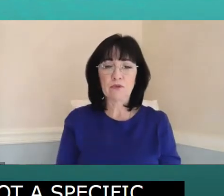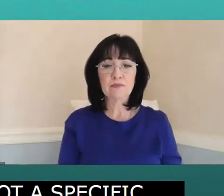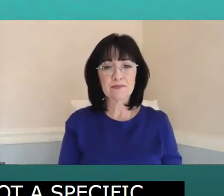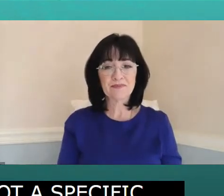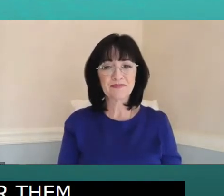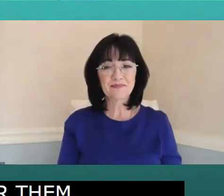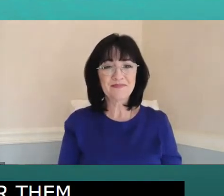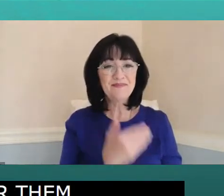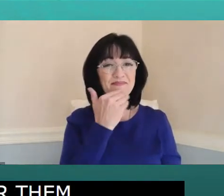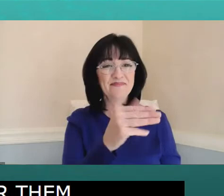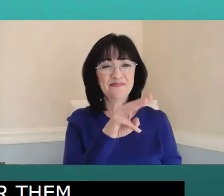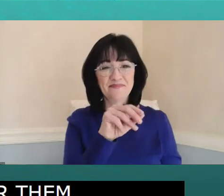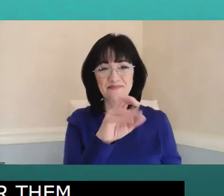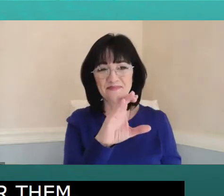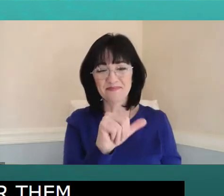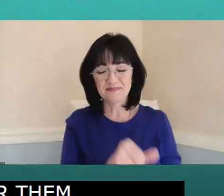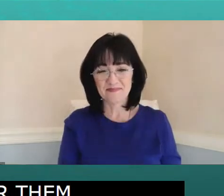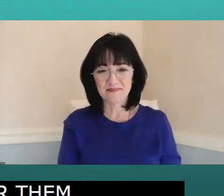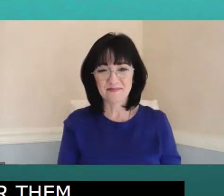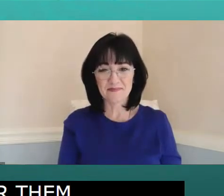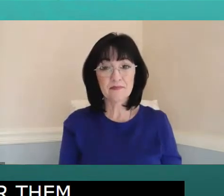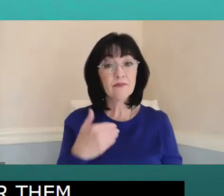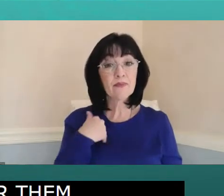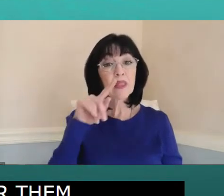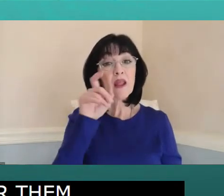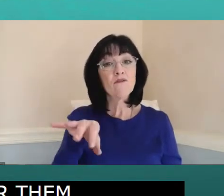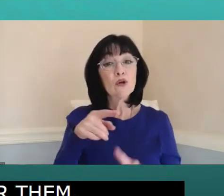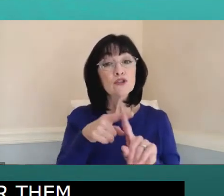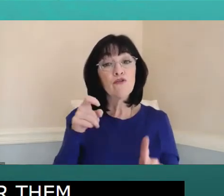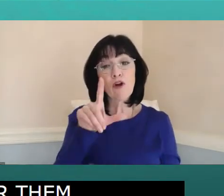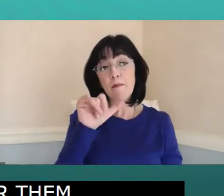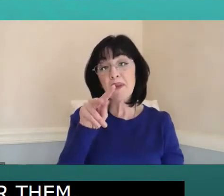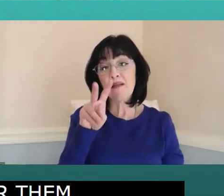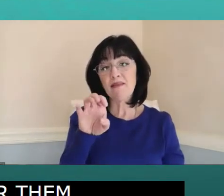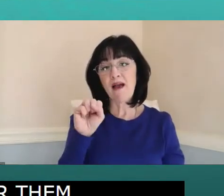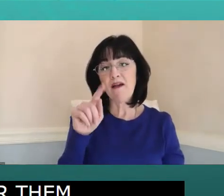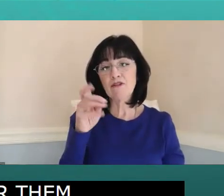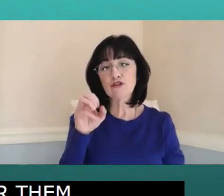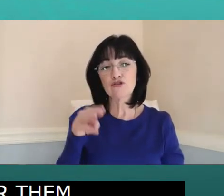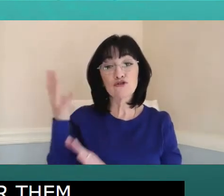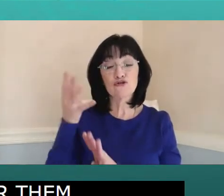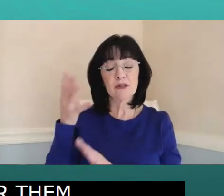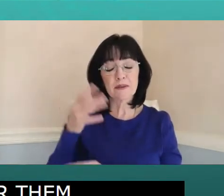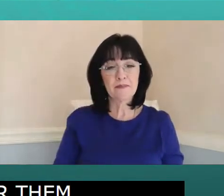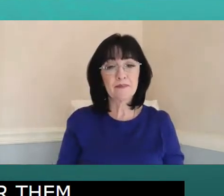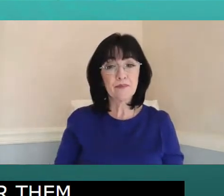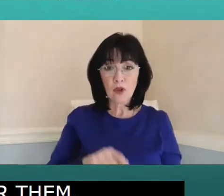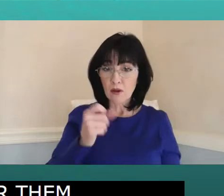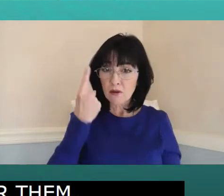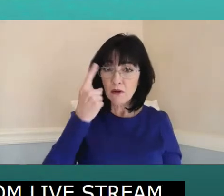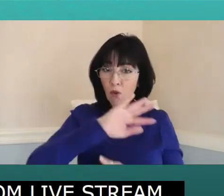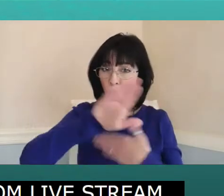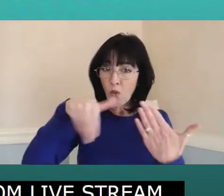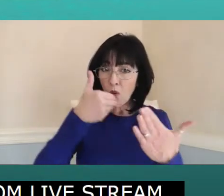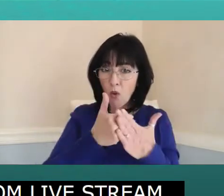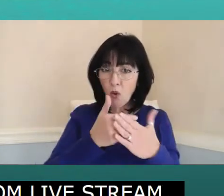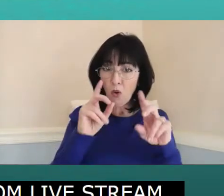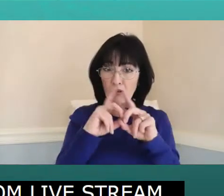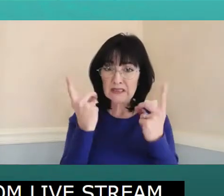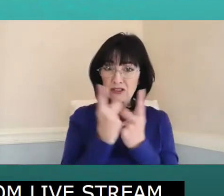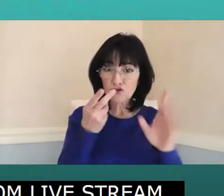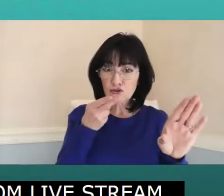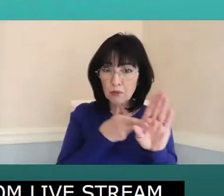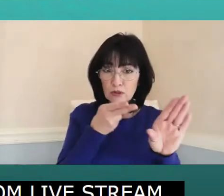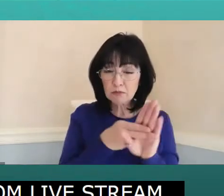Thank you, Monica. We have a question here from Livestream. Are all of the districts participating? Are charter schools participating